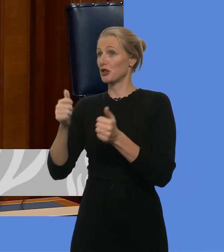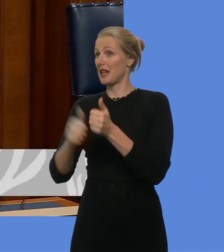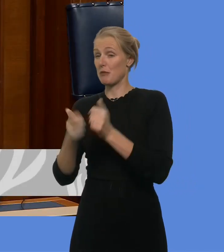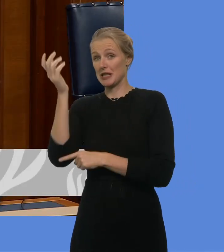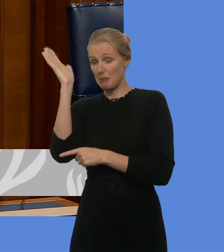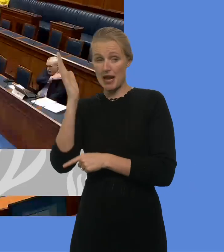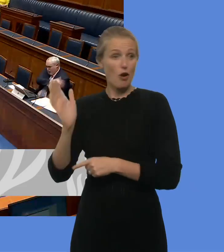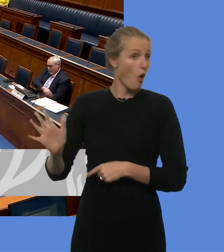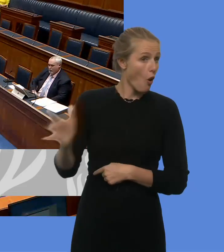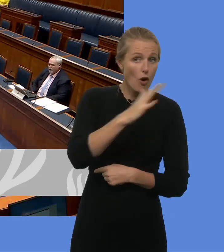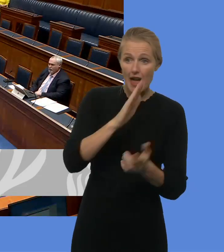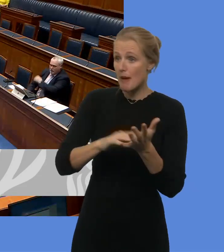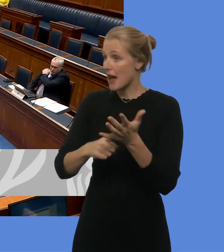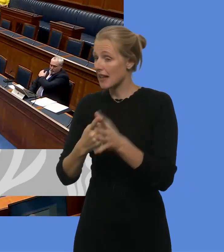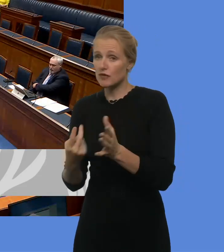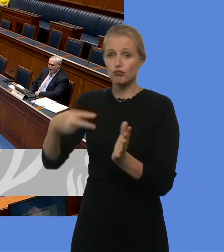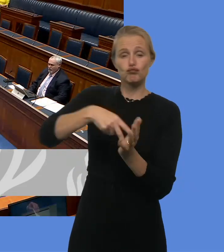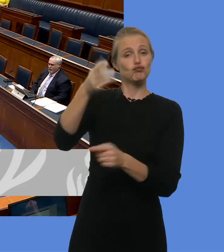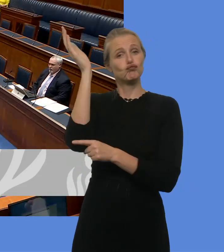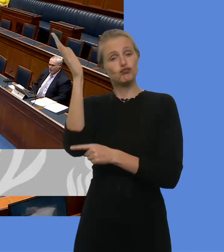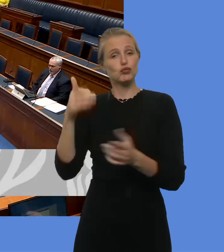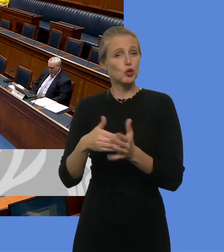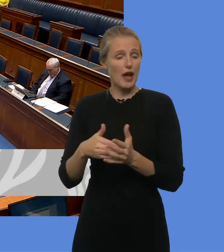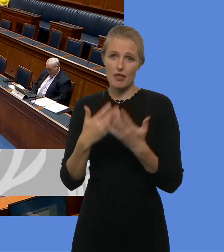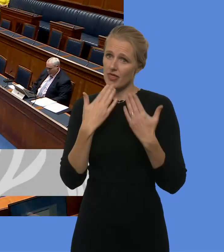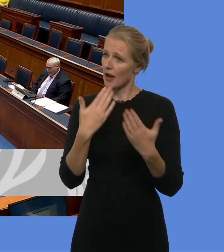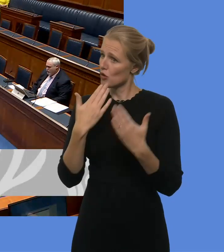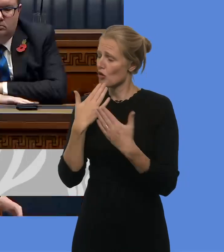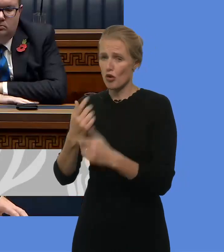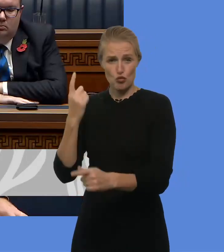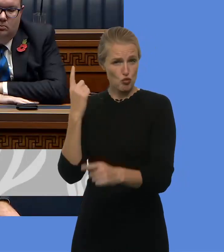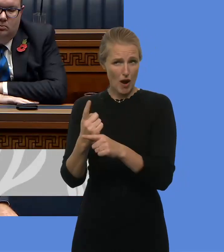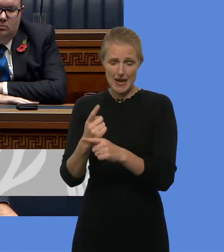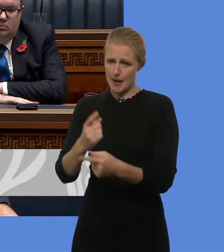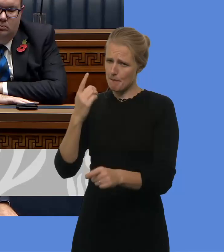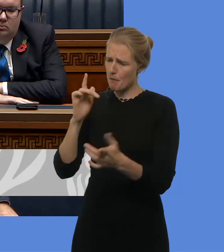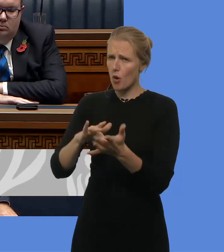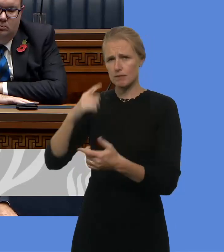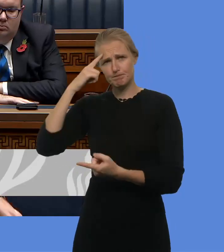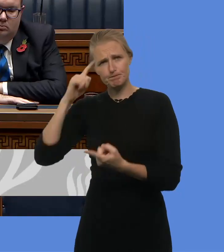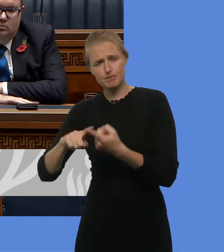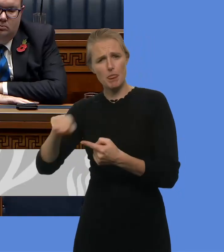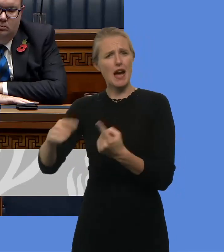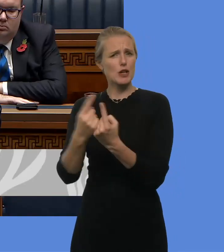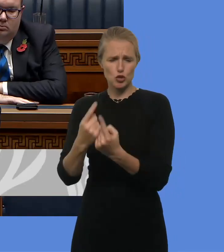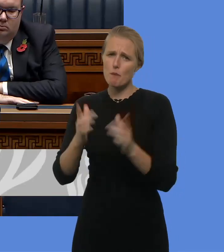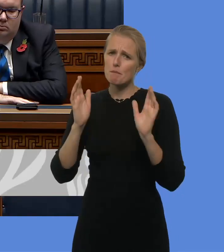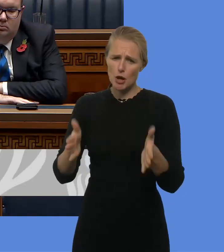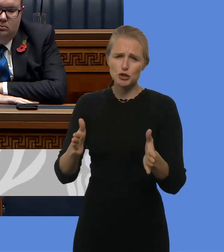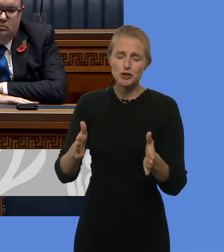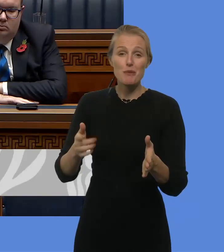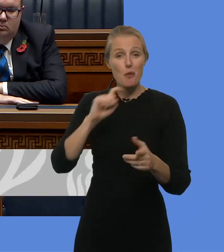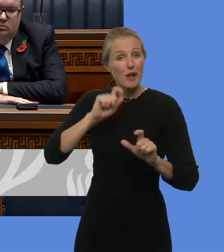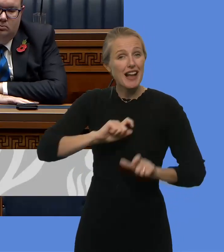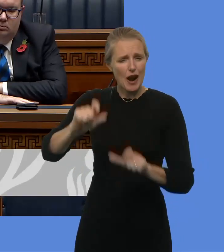for speaking on this issue. It's one that rightly we need to give attention to, and again we'll continue